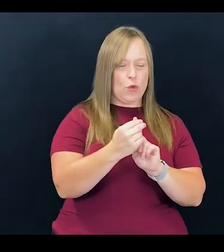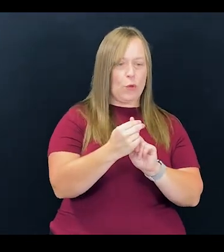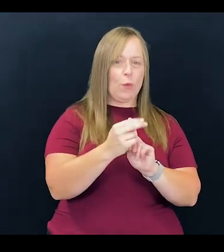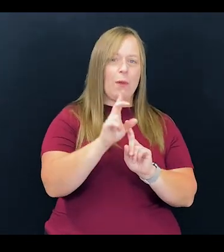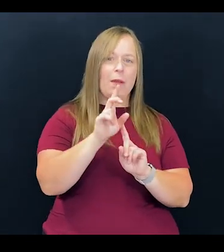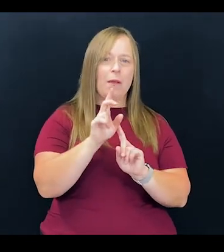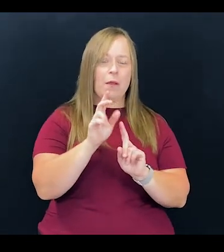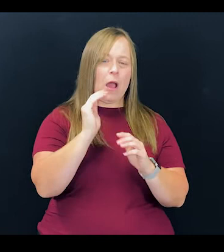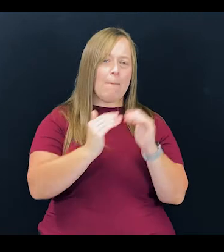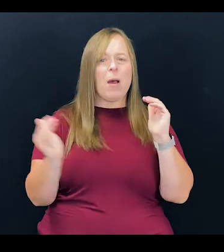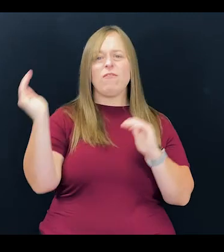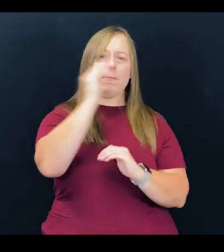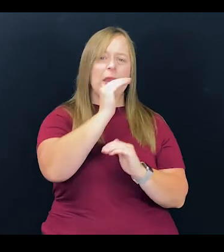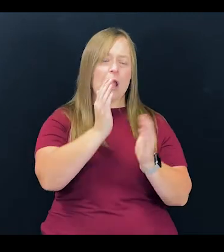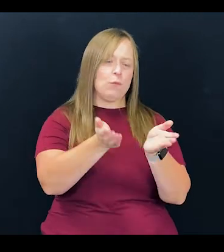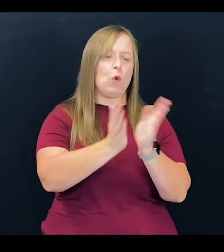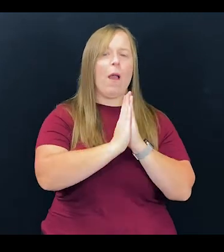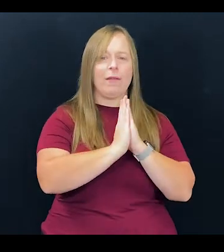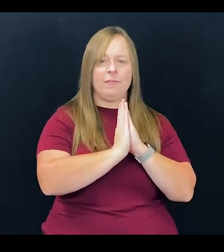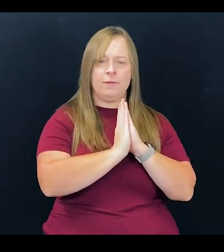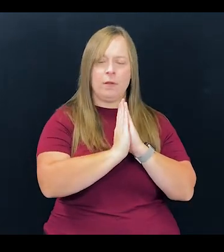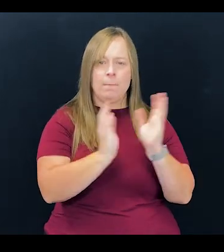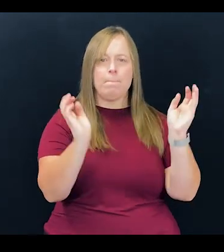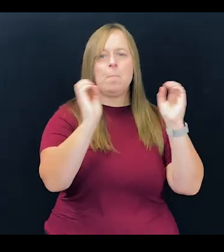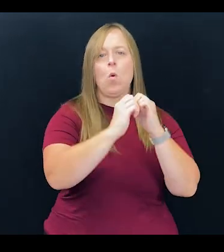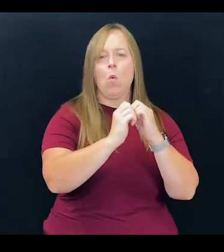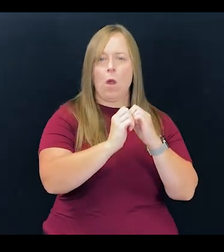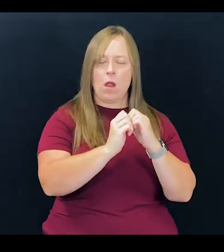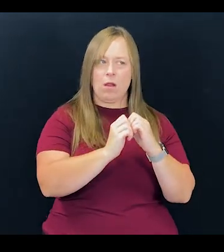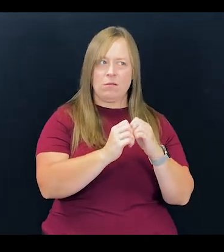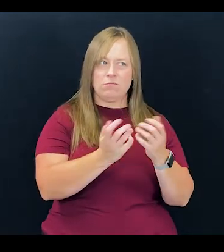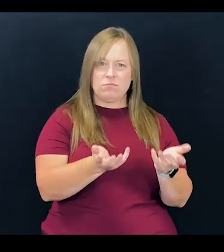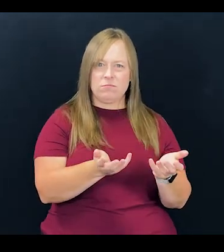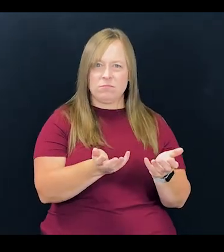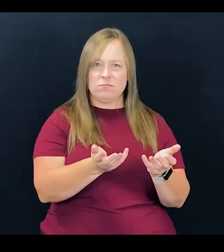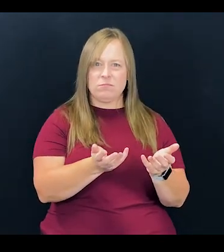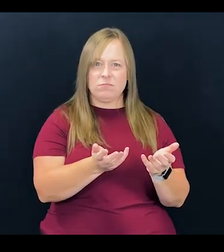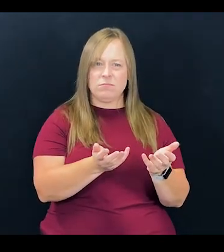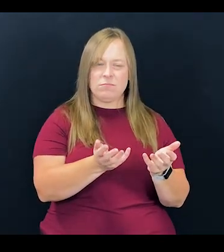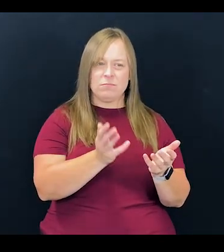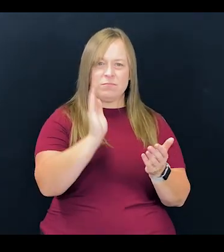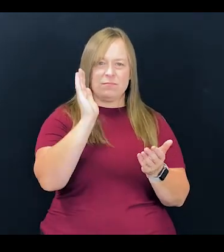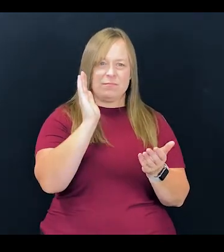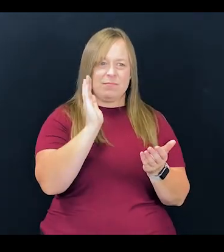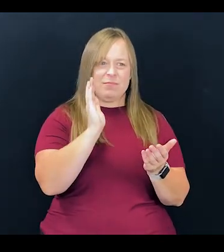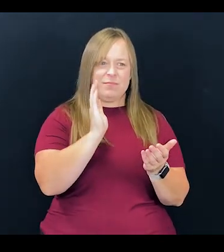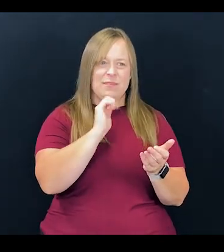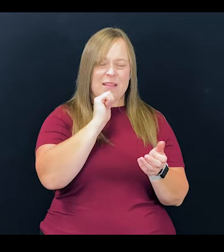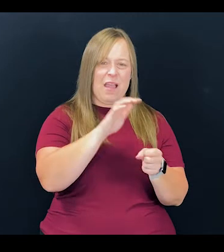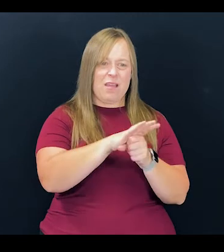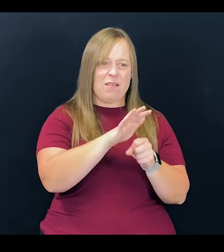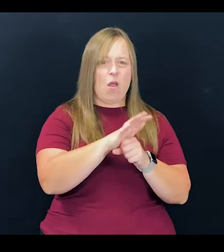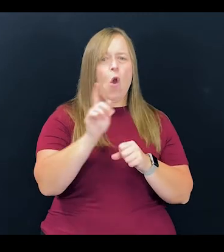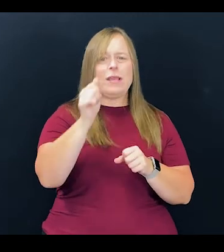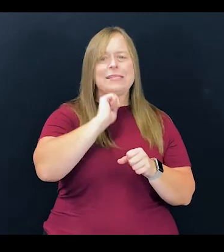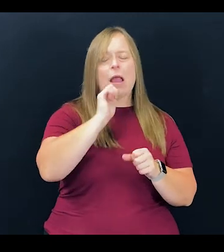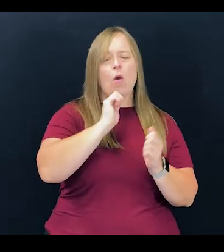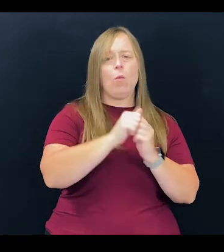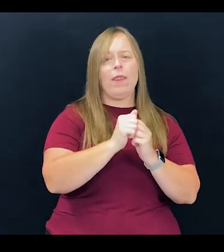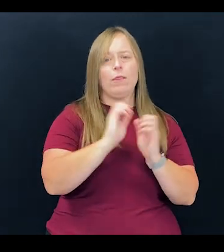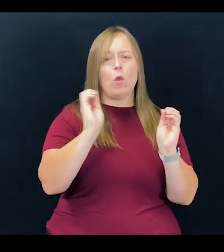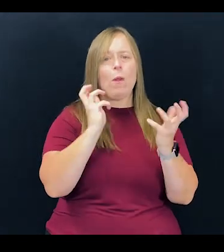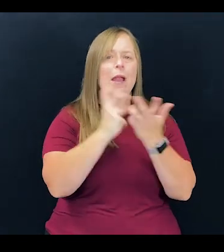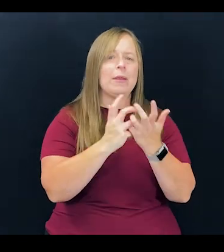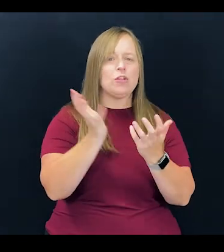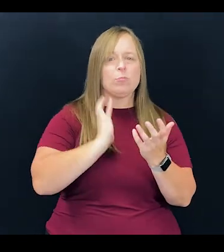that this was an above and beyond request, that this is something that a lack of accommodation is something that